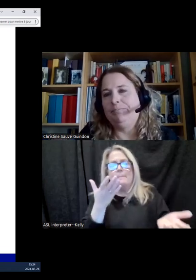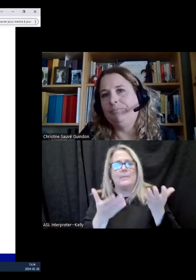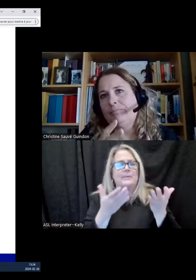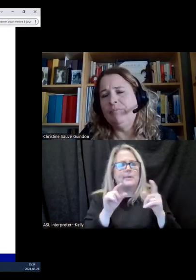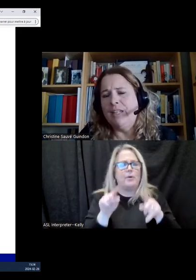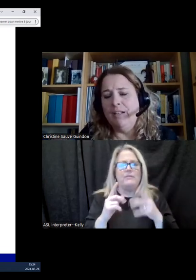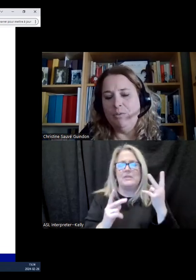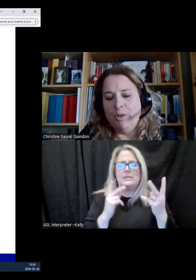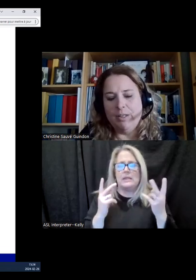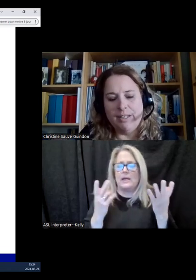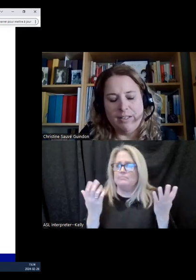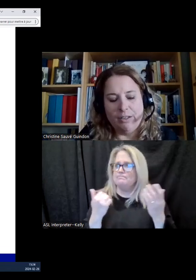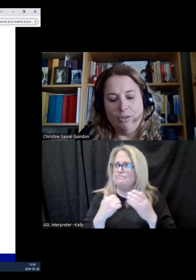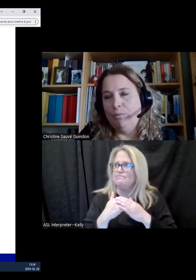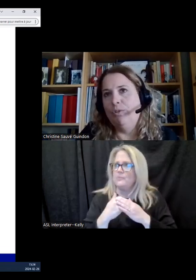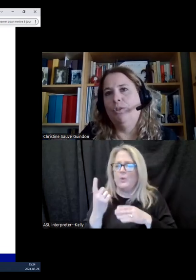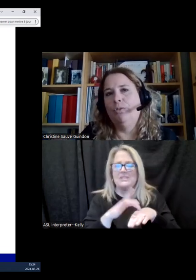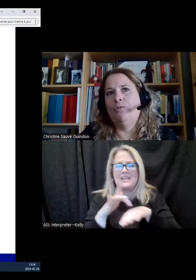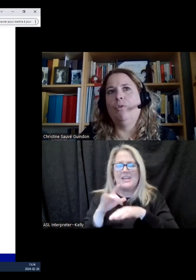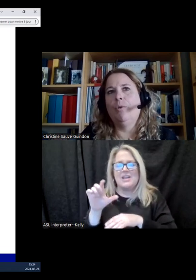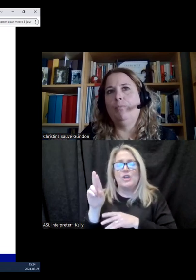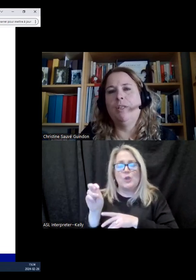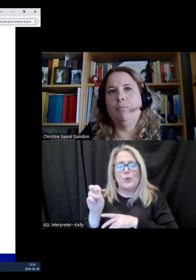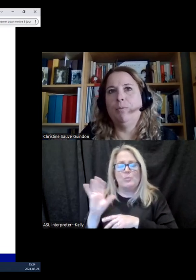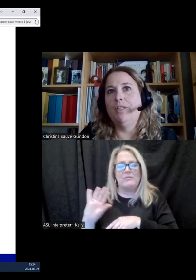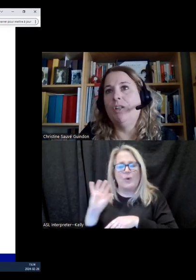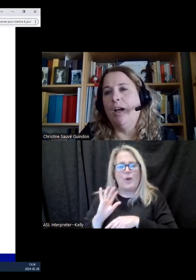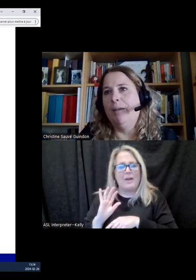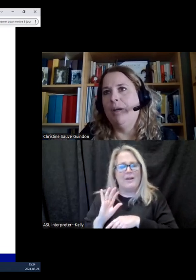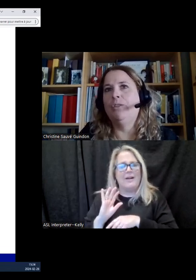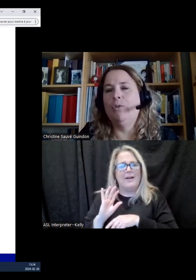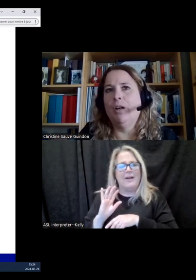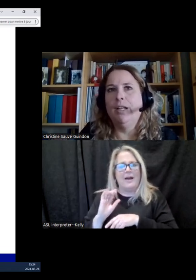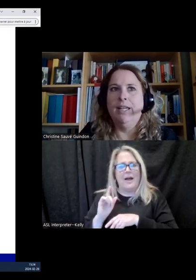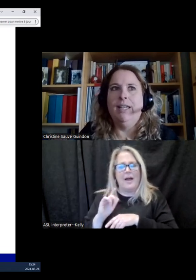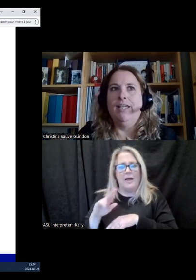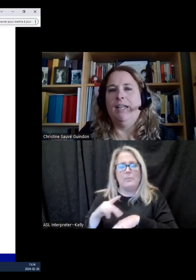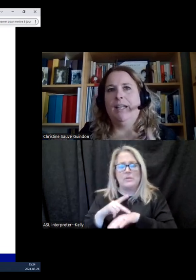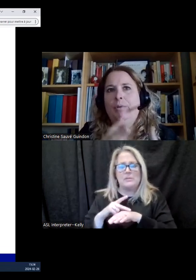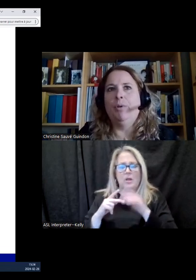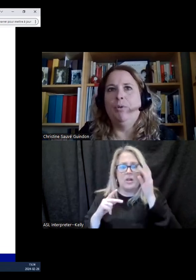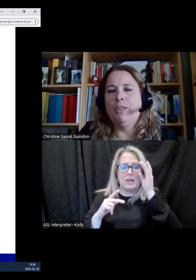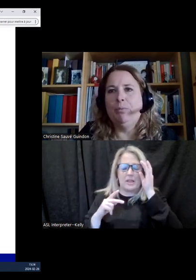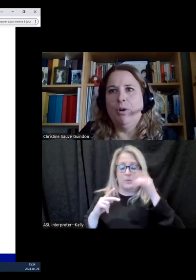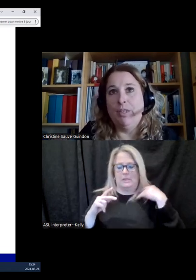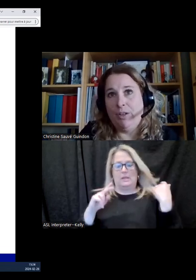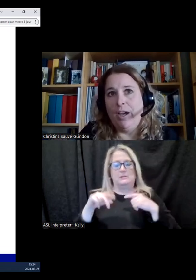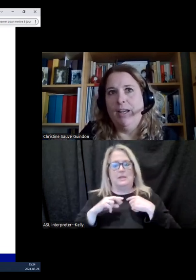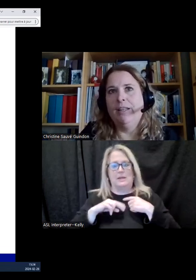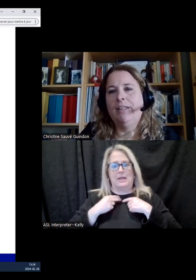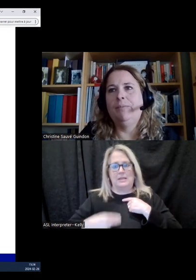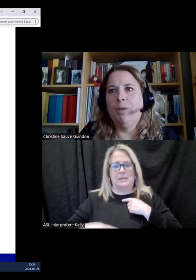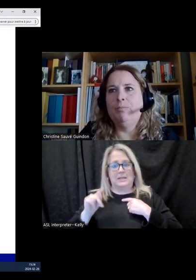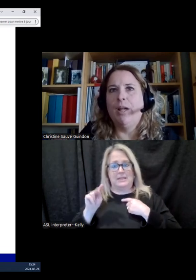visit one of the tactile cues we used to use for one principal was a tie by the door. And we would go explore the